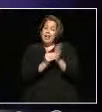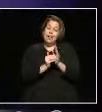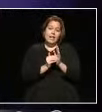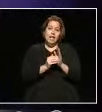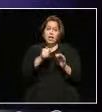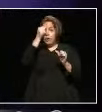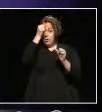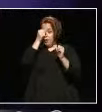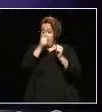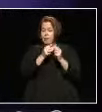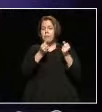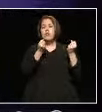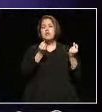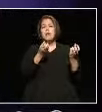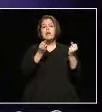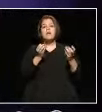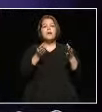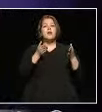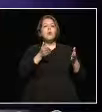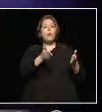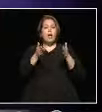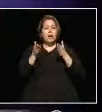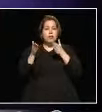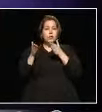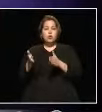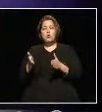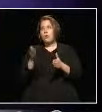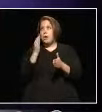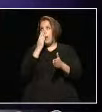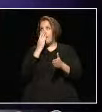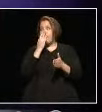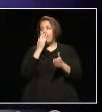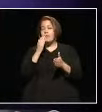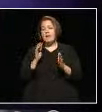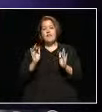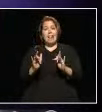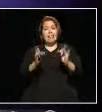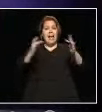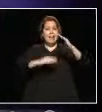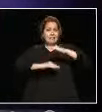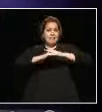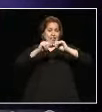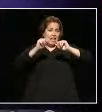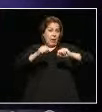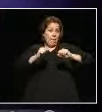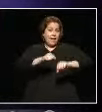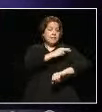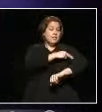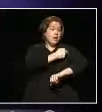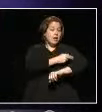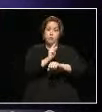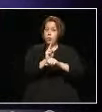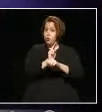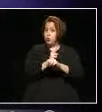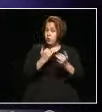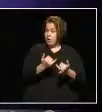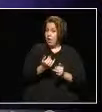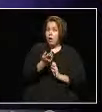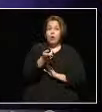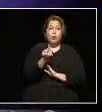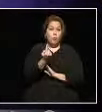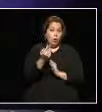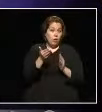that there's a lot of ways to ease capacity that hospitals are utilizing right now. One of them, again,